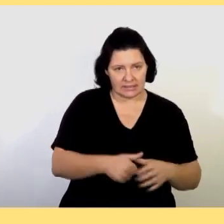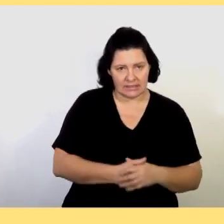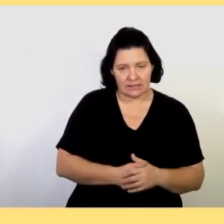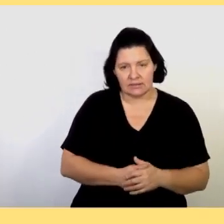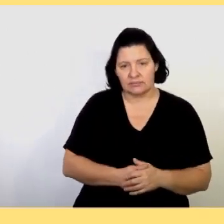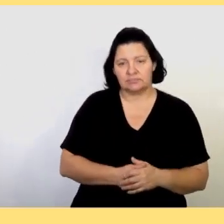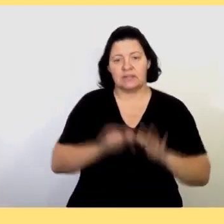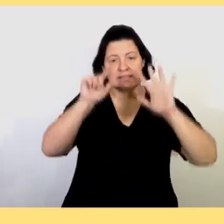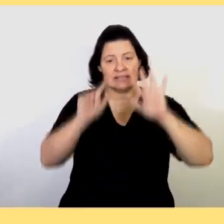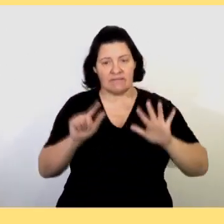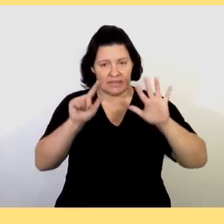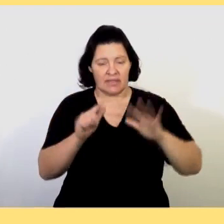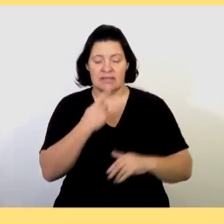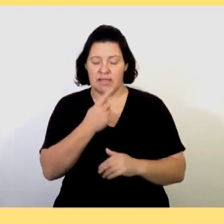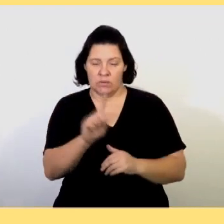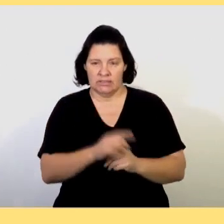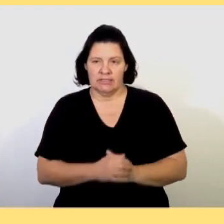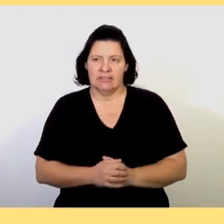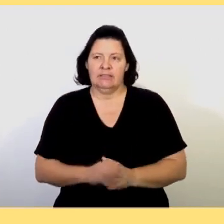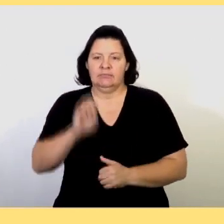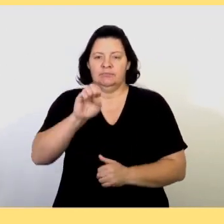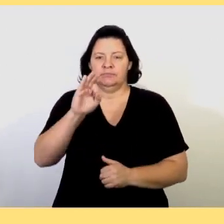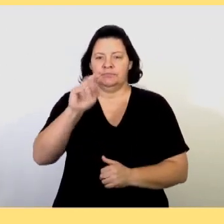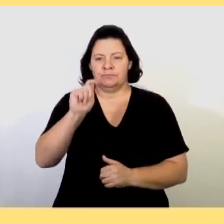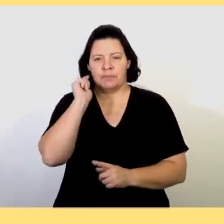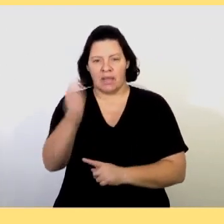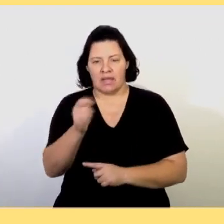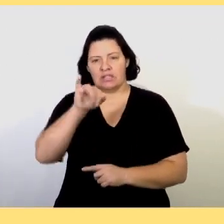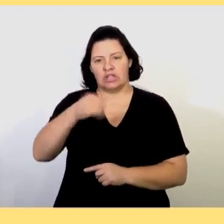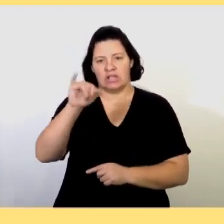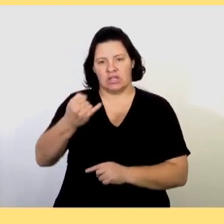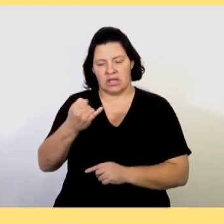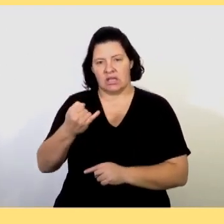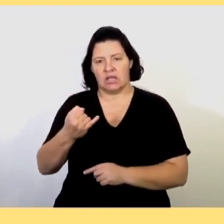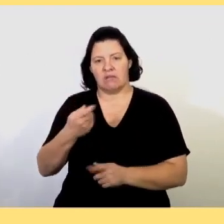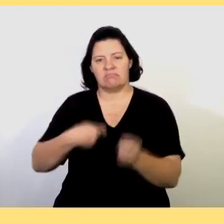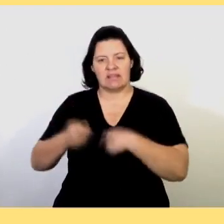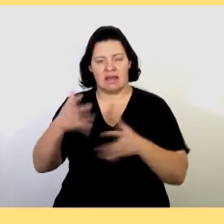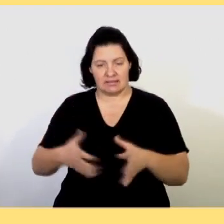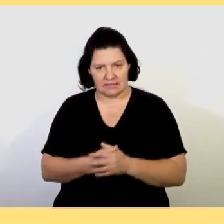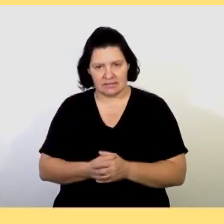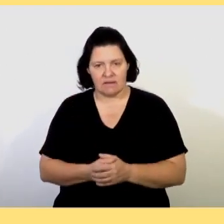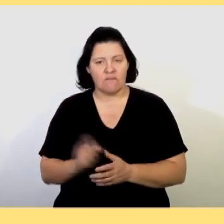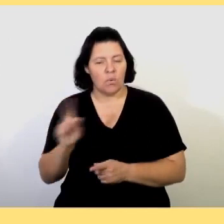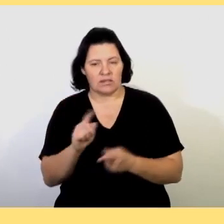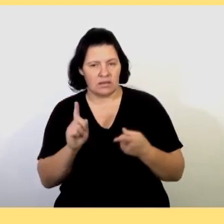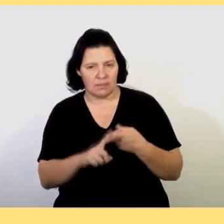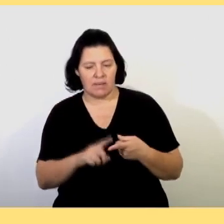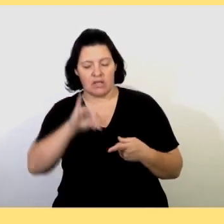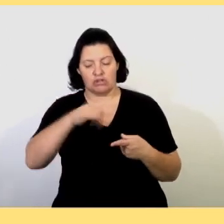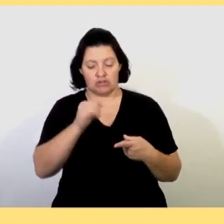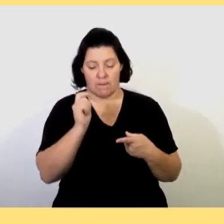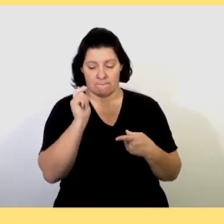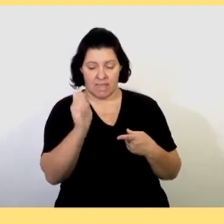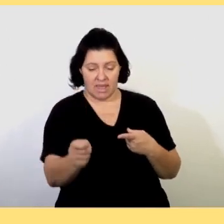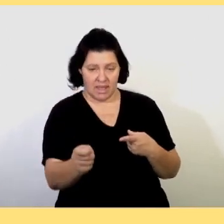transaction, which is now on the 7th, reads, EFT payment to JJ Wholesalers for the following. So we